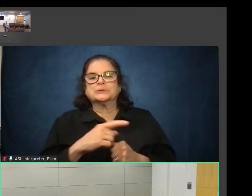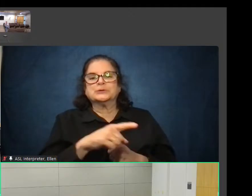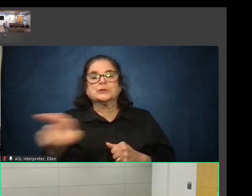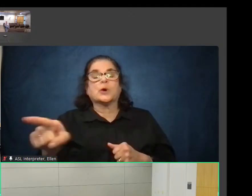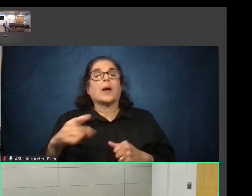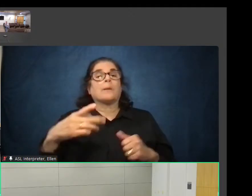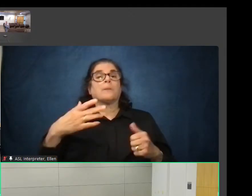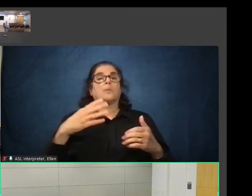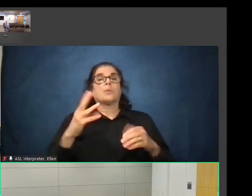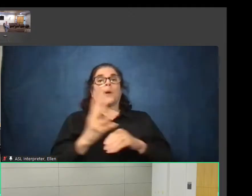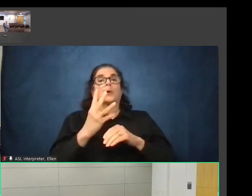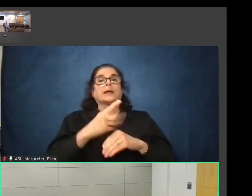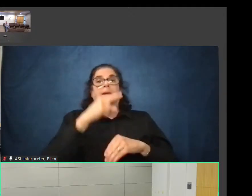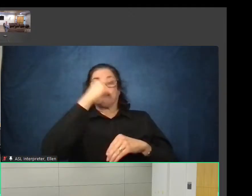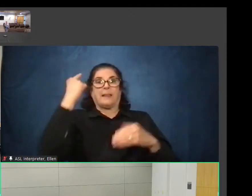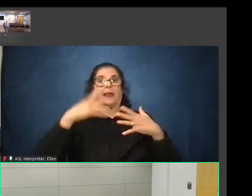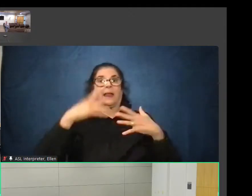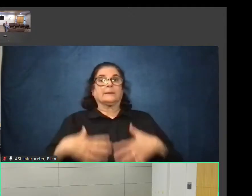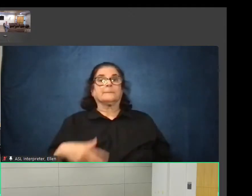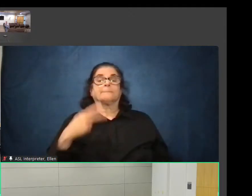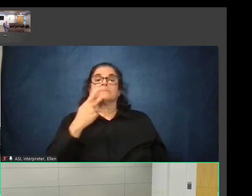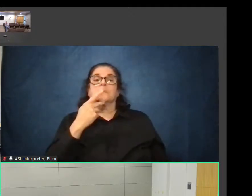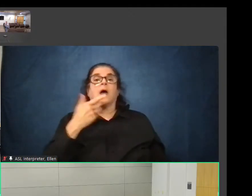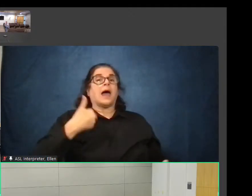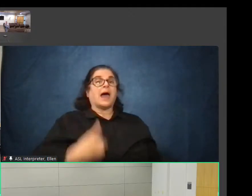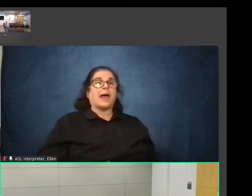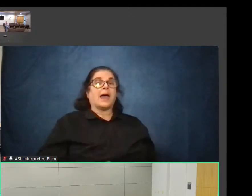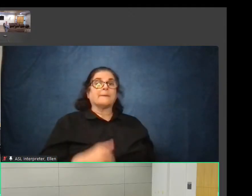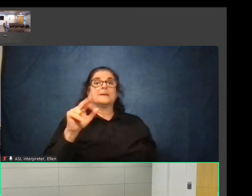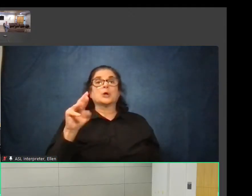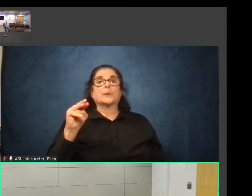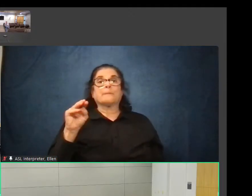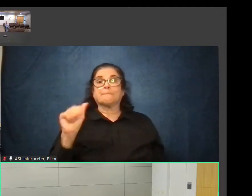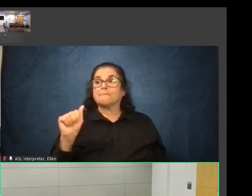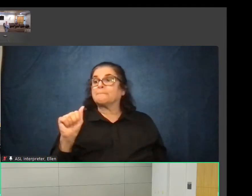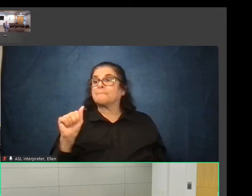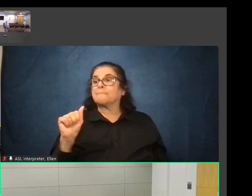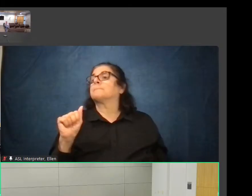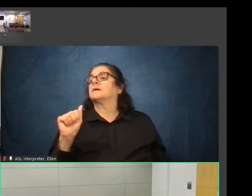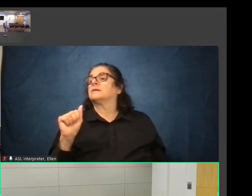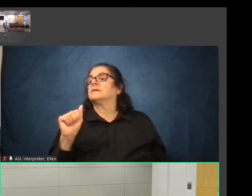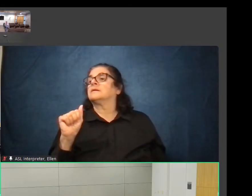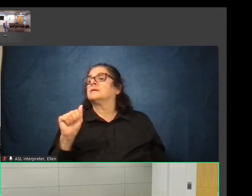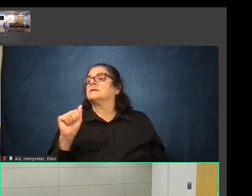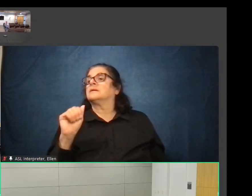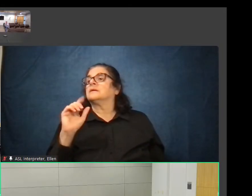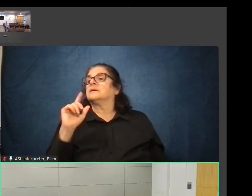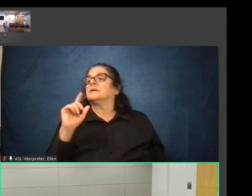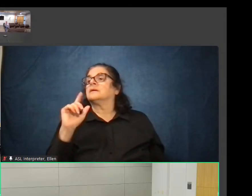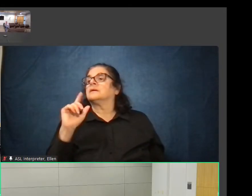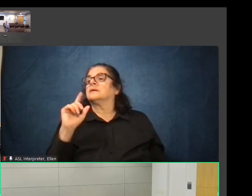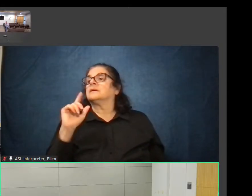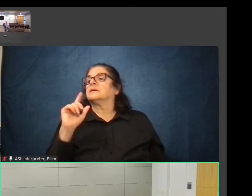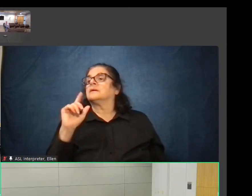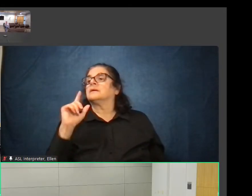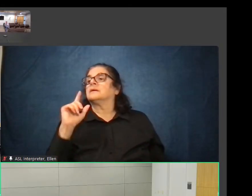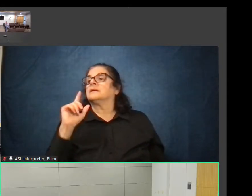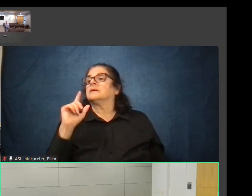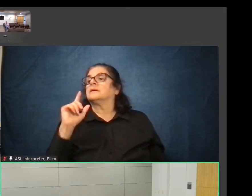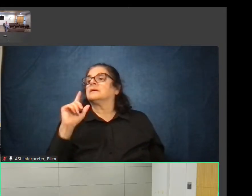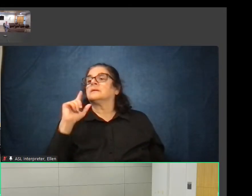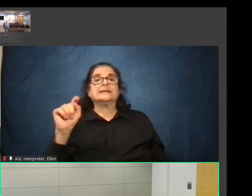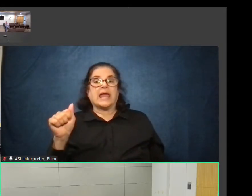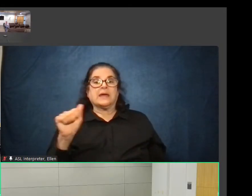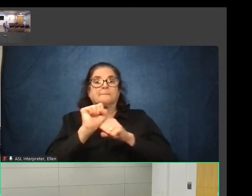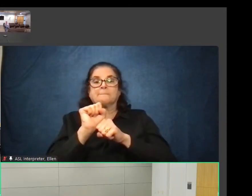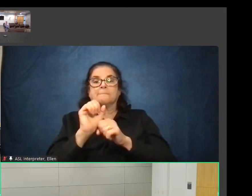myself, Irma Gomez Fierro, I'm the ADA Compliance Programs Manager here at CTA. I am a fair-skinned